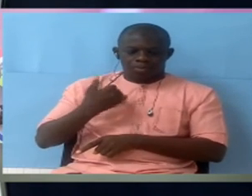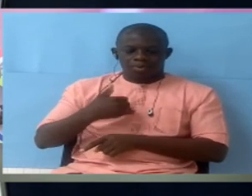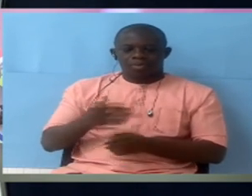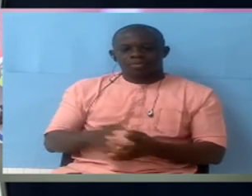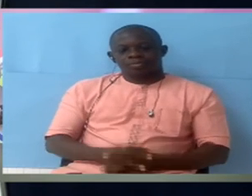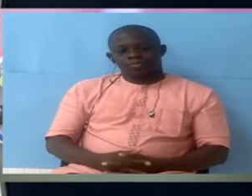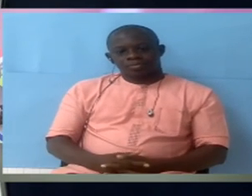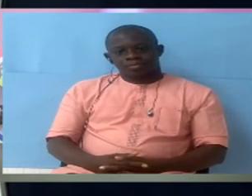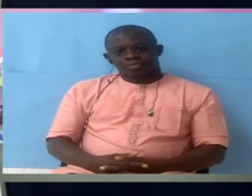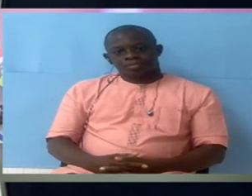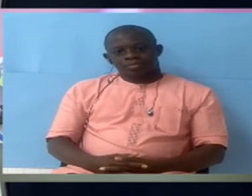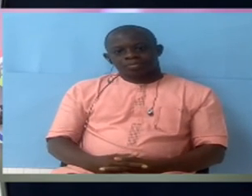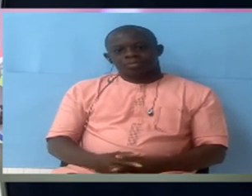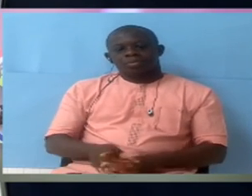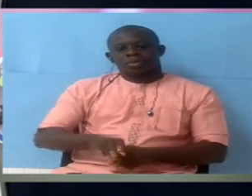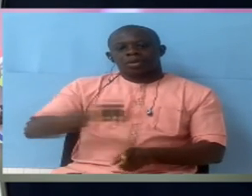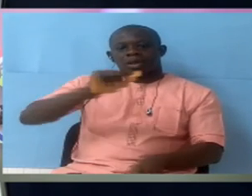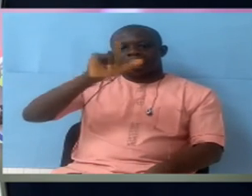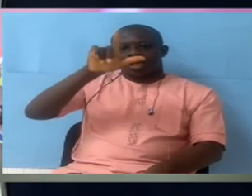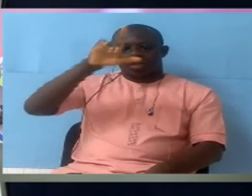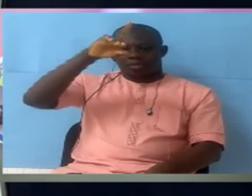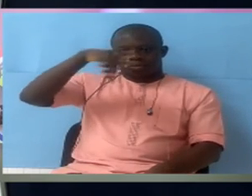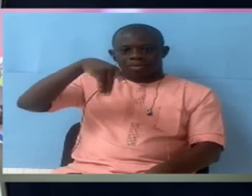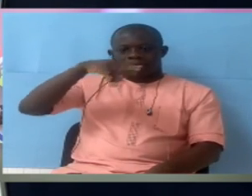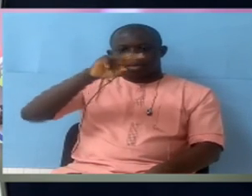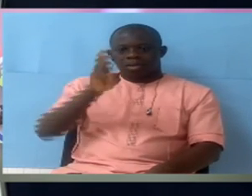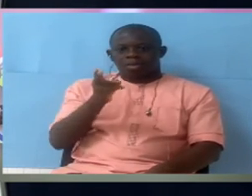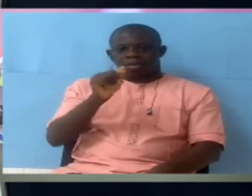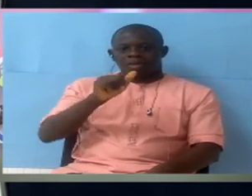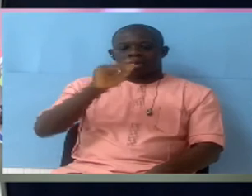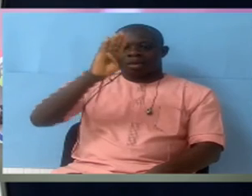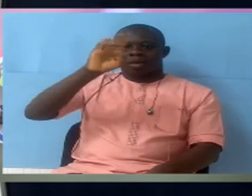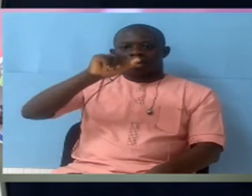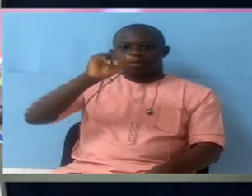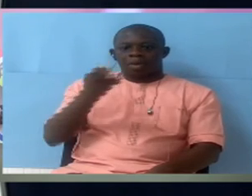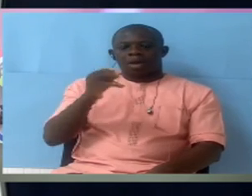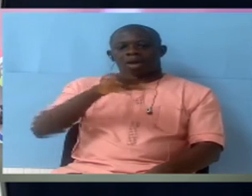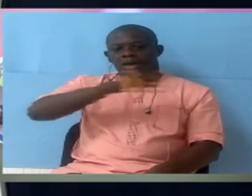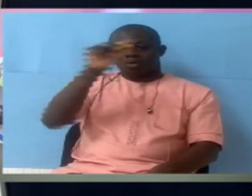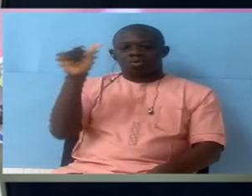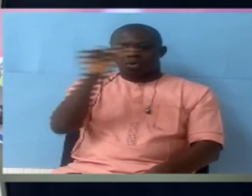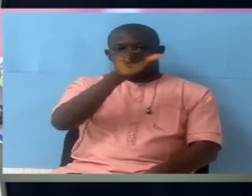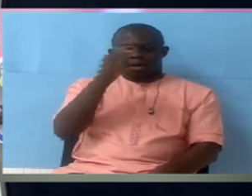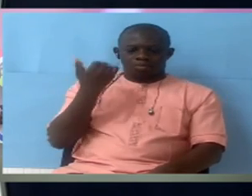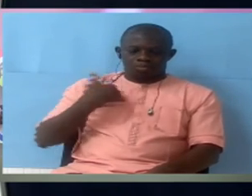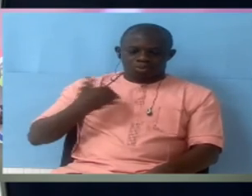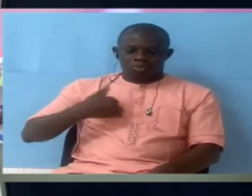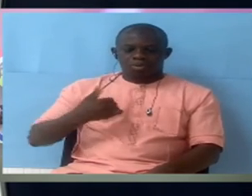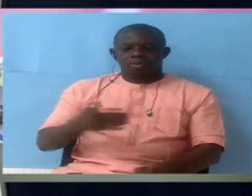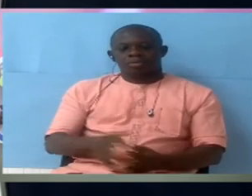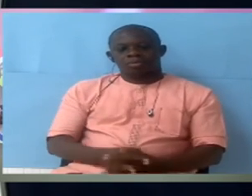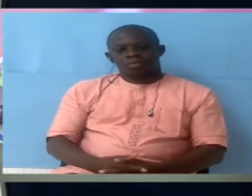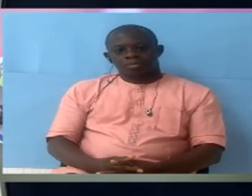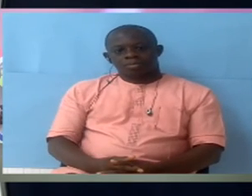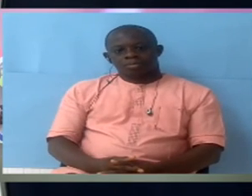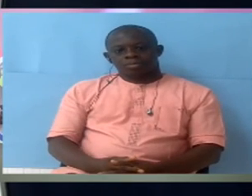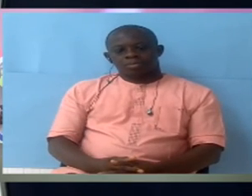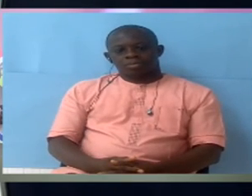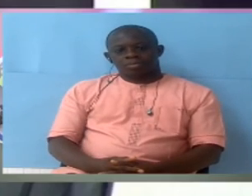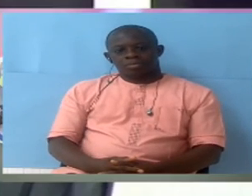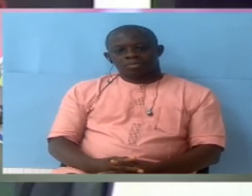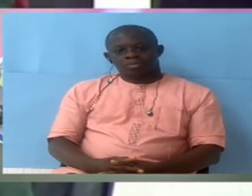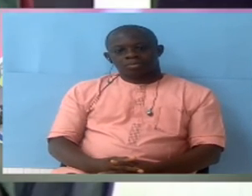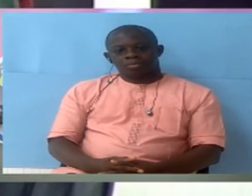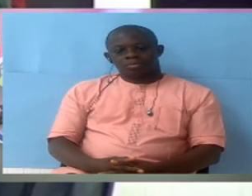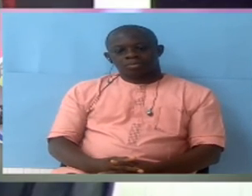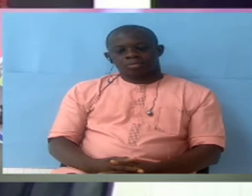mbiri sédé yi. That Alpha Ba and others. Ñu wone ne Alpha Ba ak ñeneen. Aliou